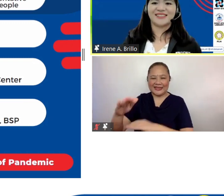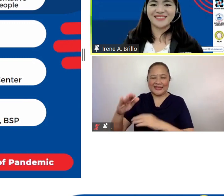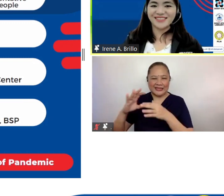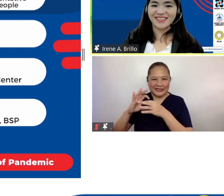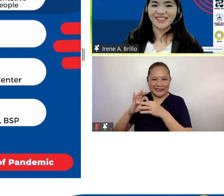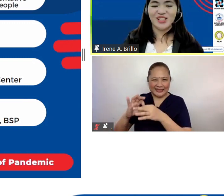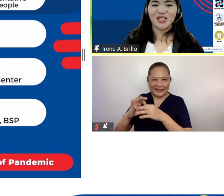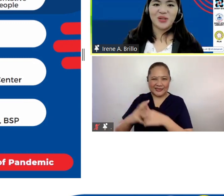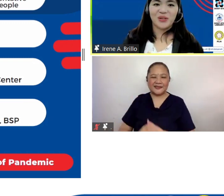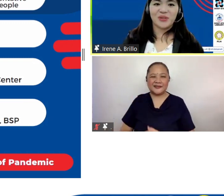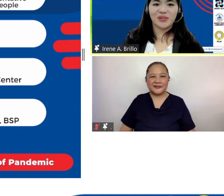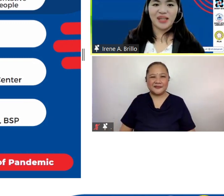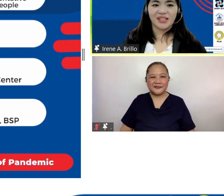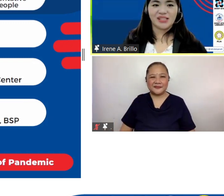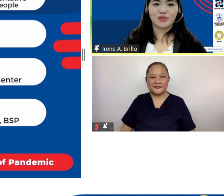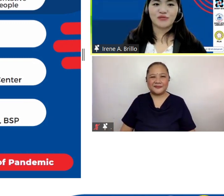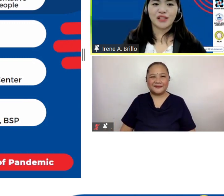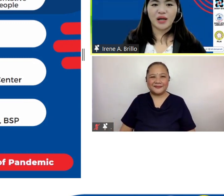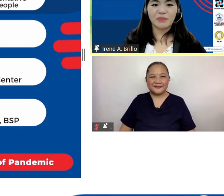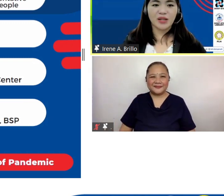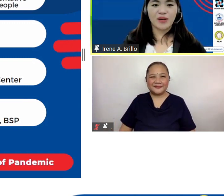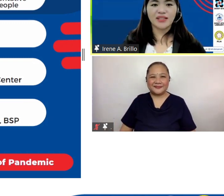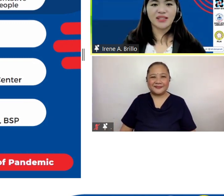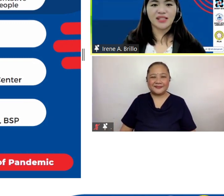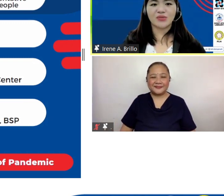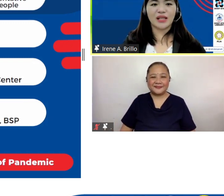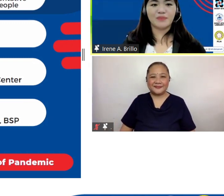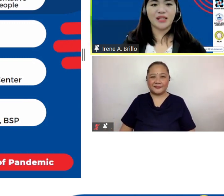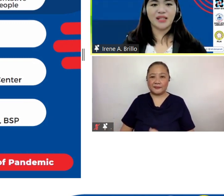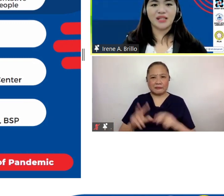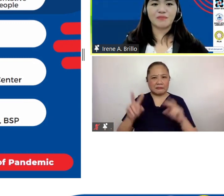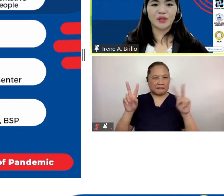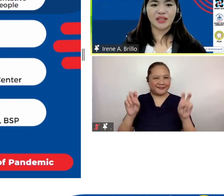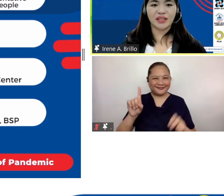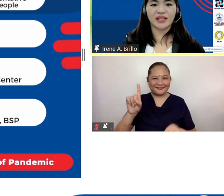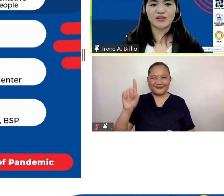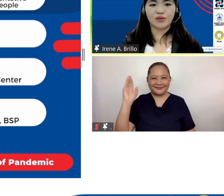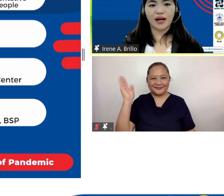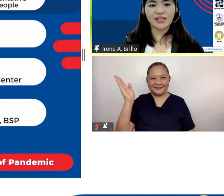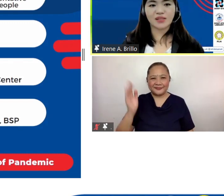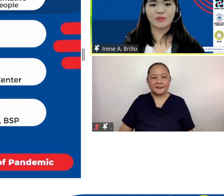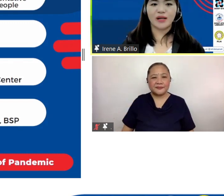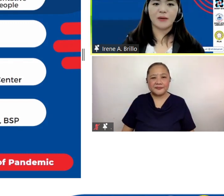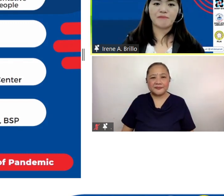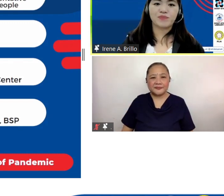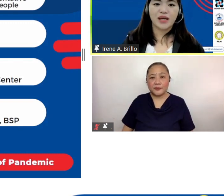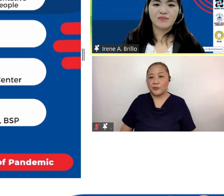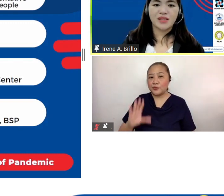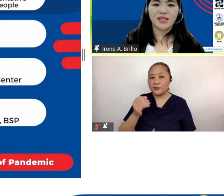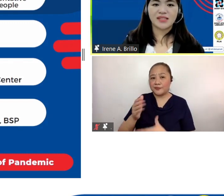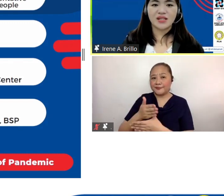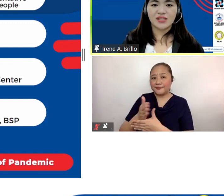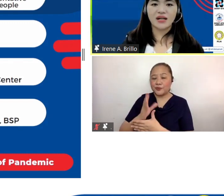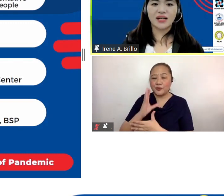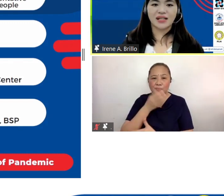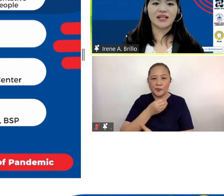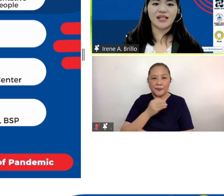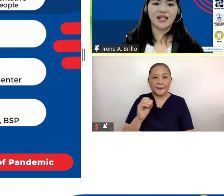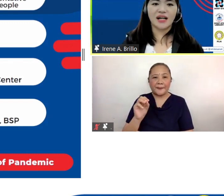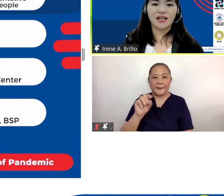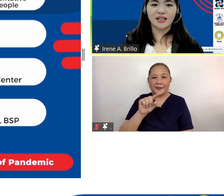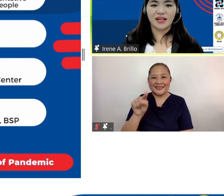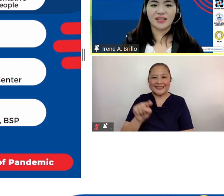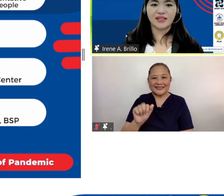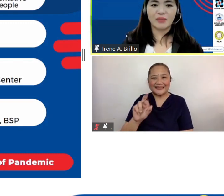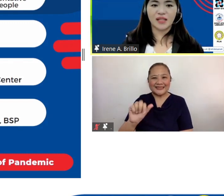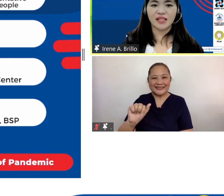link. Okay, so for topic 1, this will be imparted to us by Ms. Zara